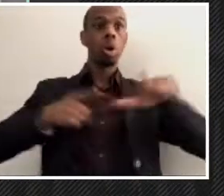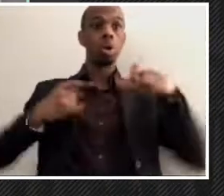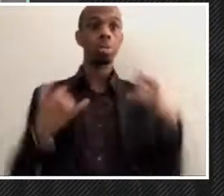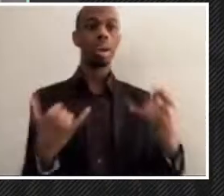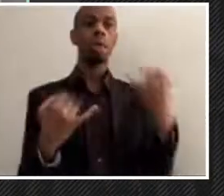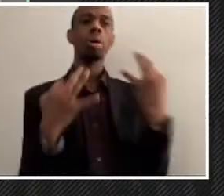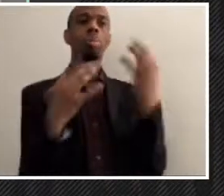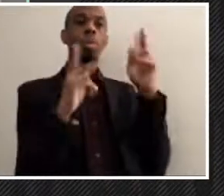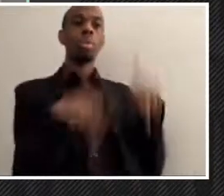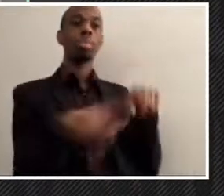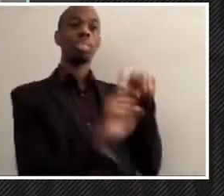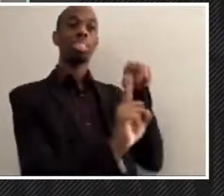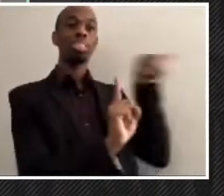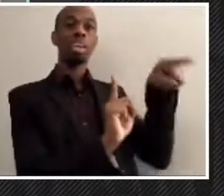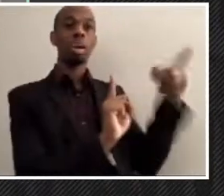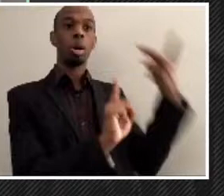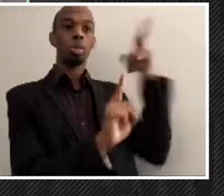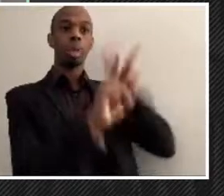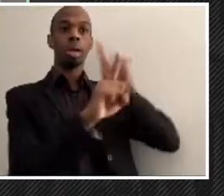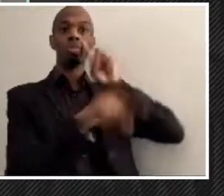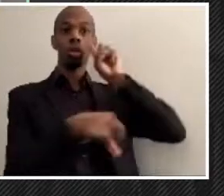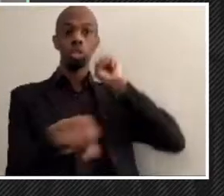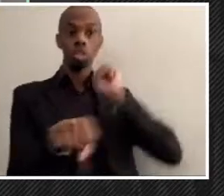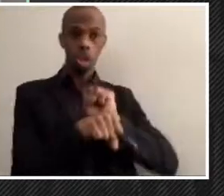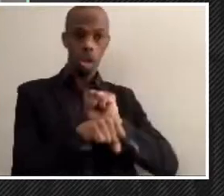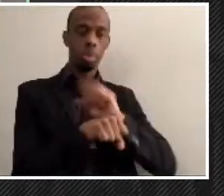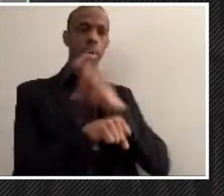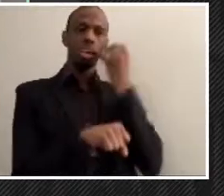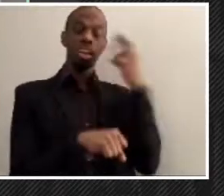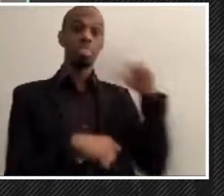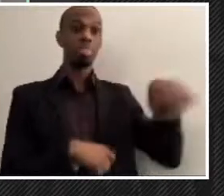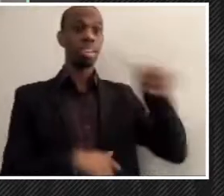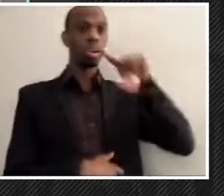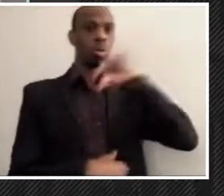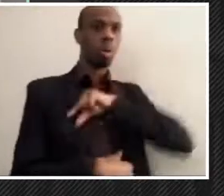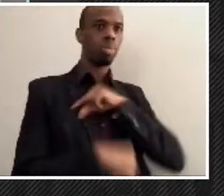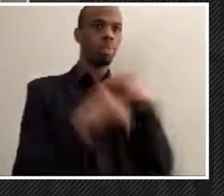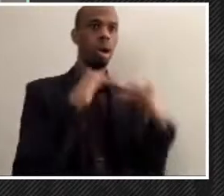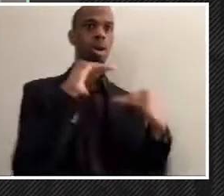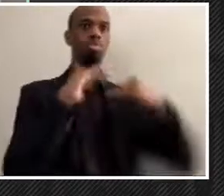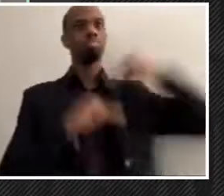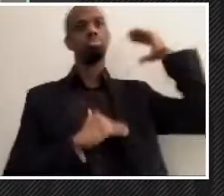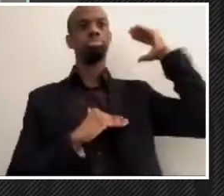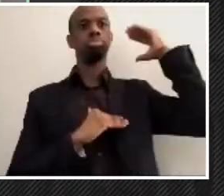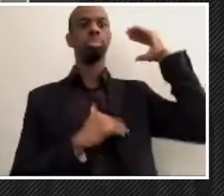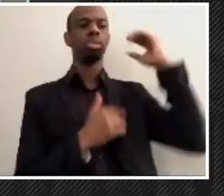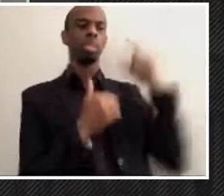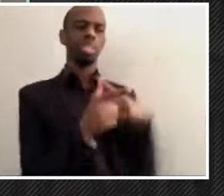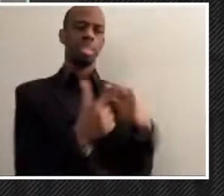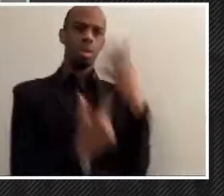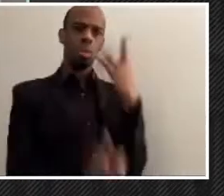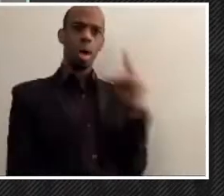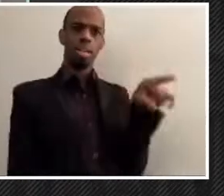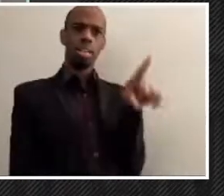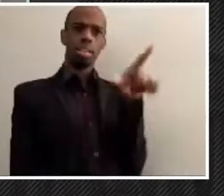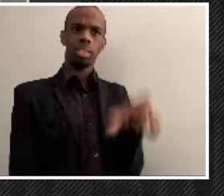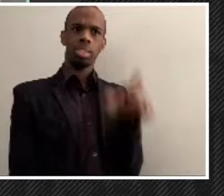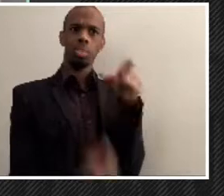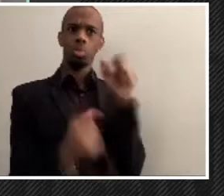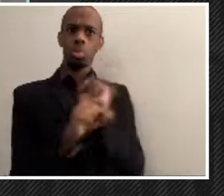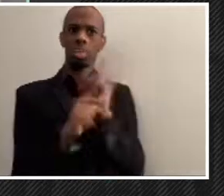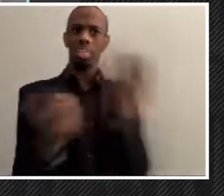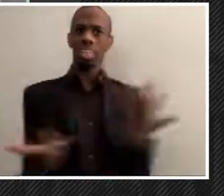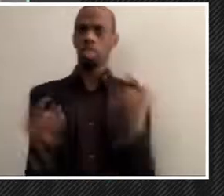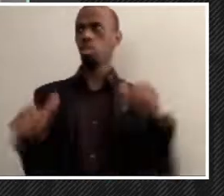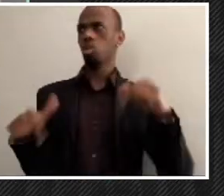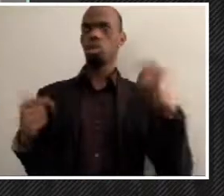this role, why do they need to come work here? Because there are individuals with as much talent, with as much drive, with as much ability to learn